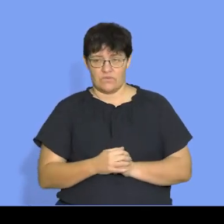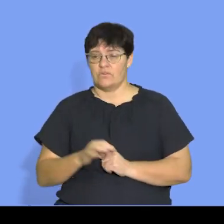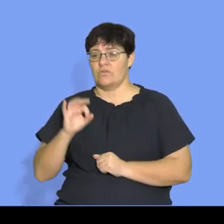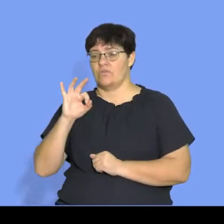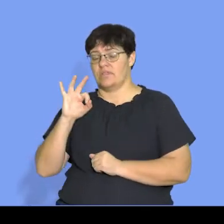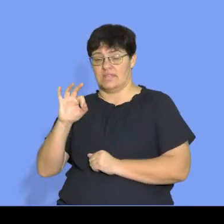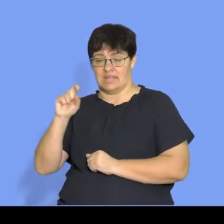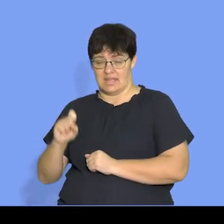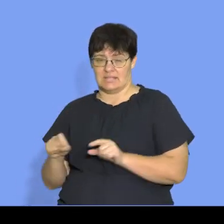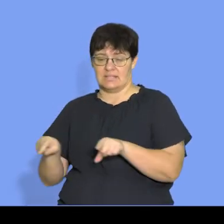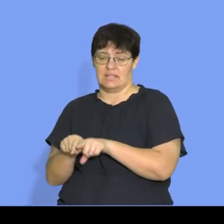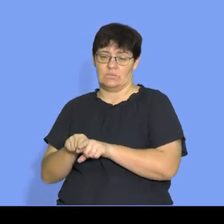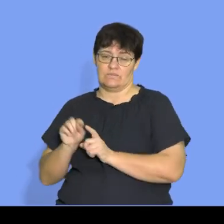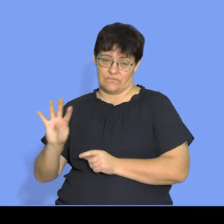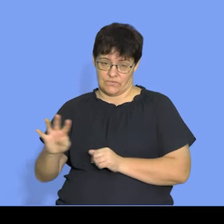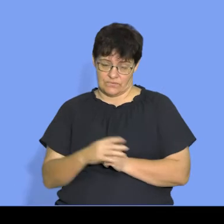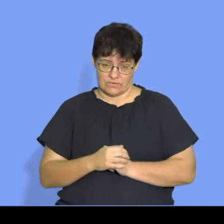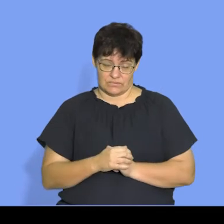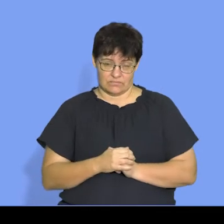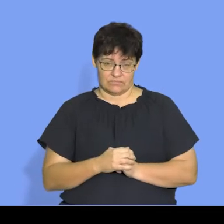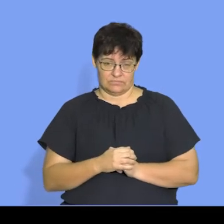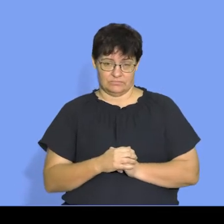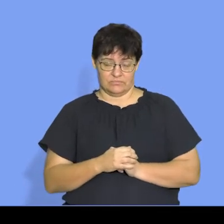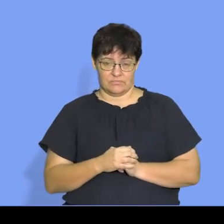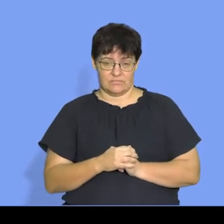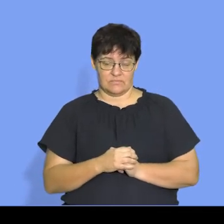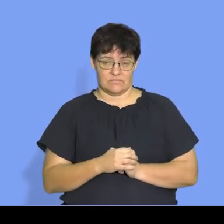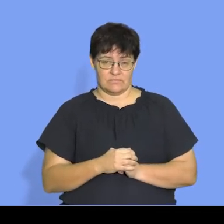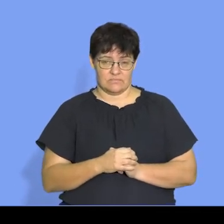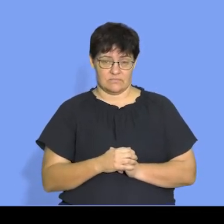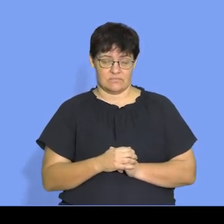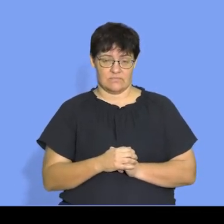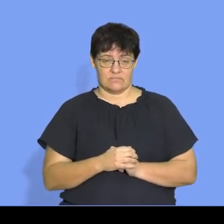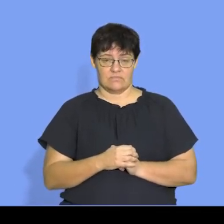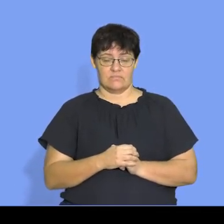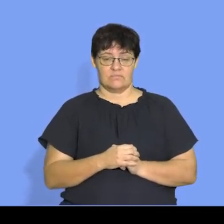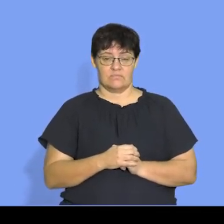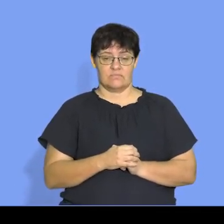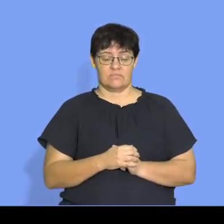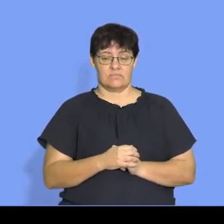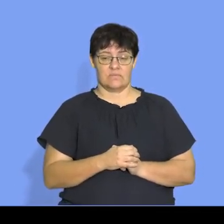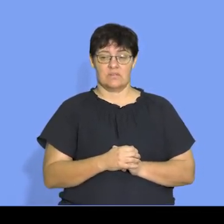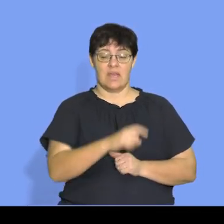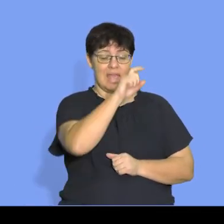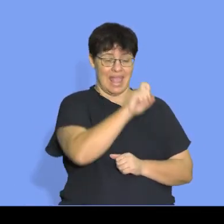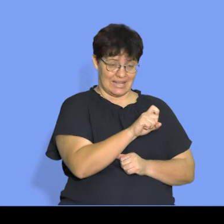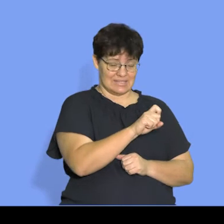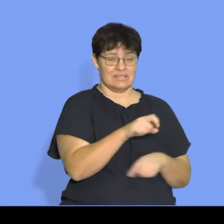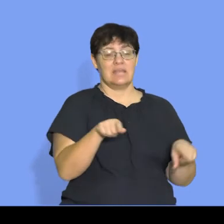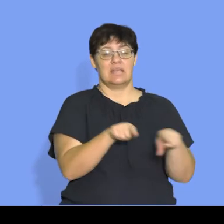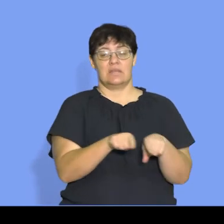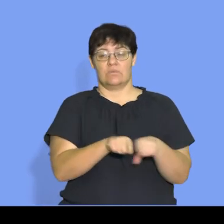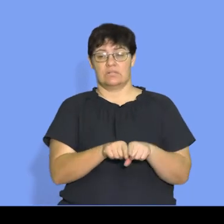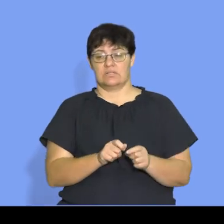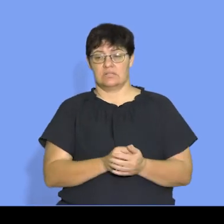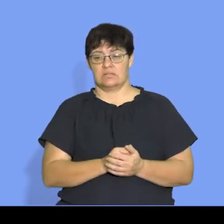or 3x is equals to positive 4. You leave x on its own, it becomes, let